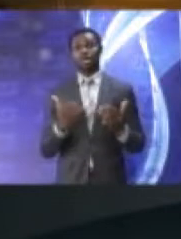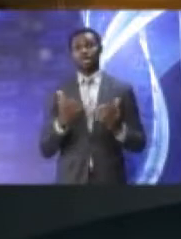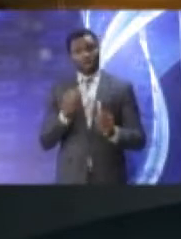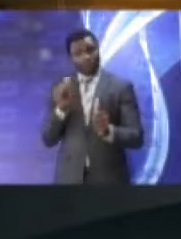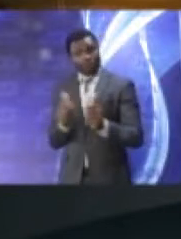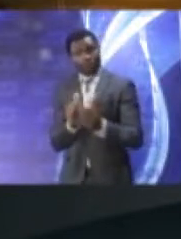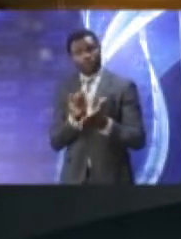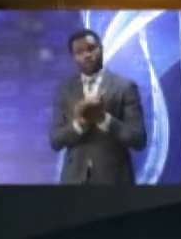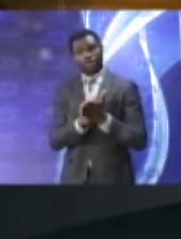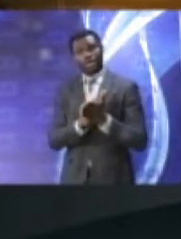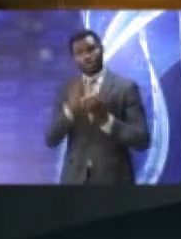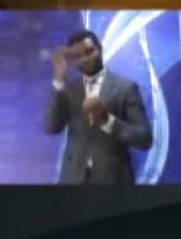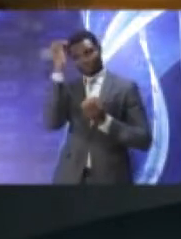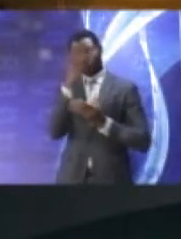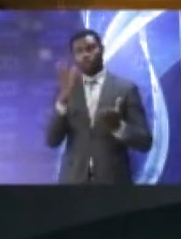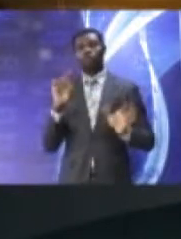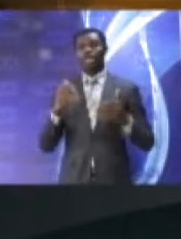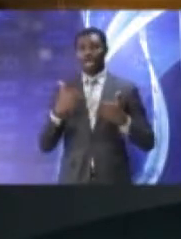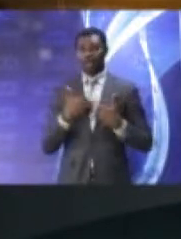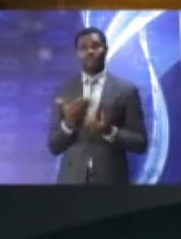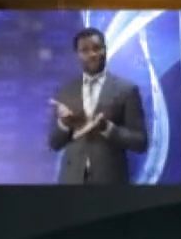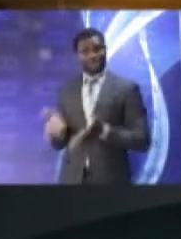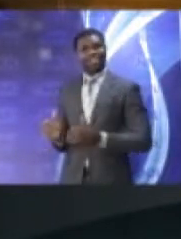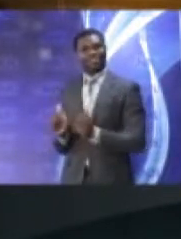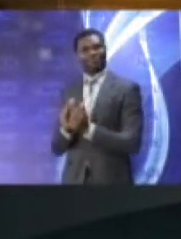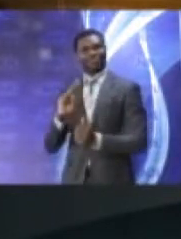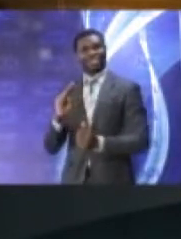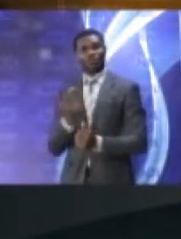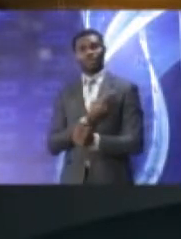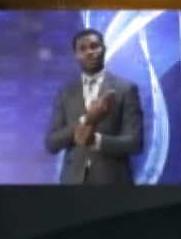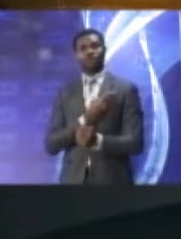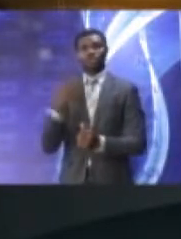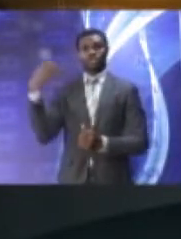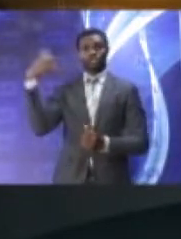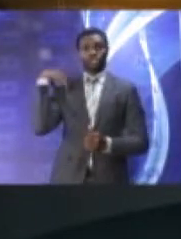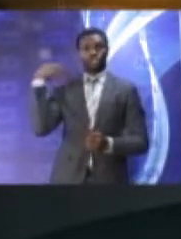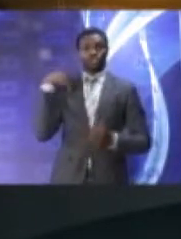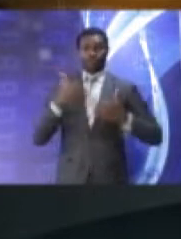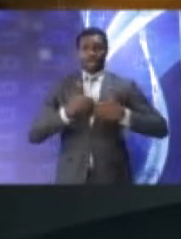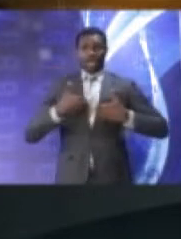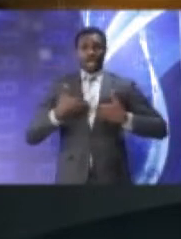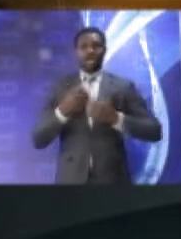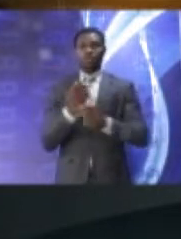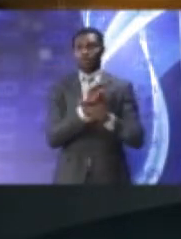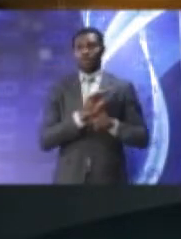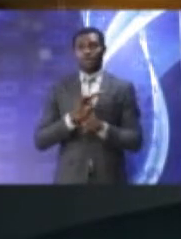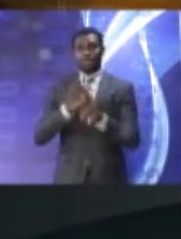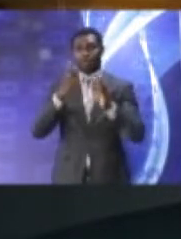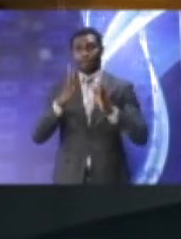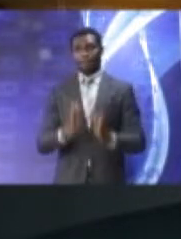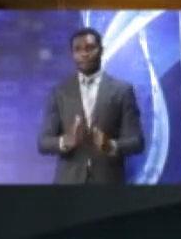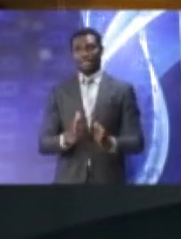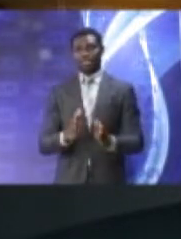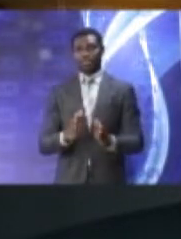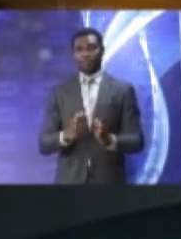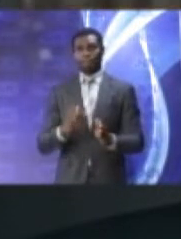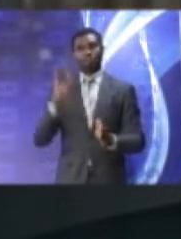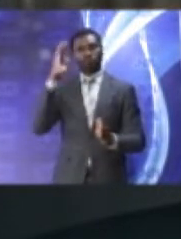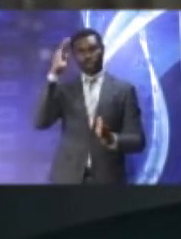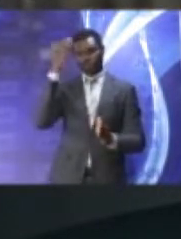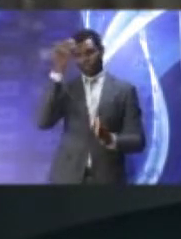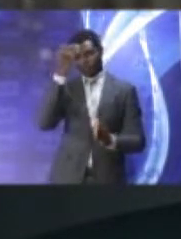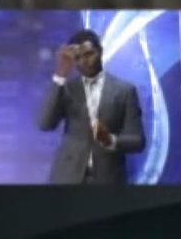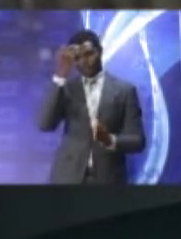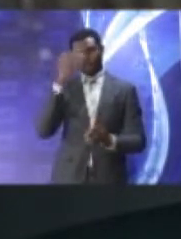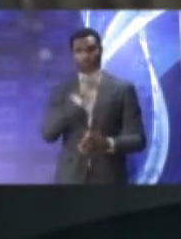we have in the studio Chief Veterinary Officer and Epidemiologist, Federal Ministry of Agriculture, Dr. Peter Umana.